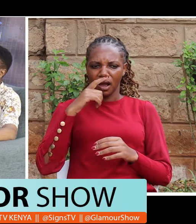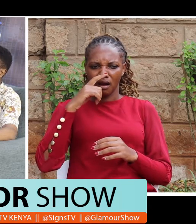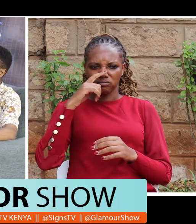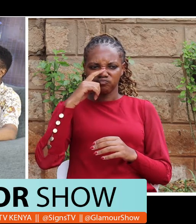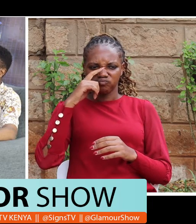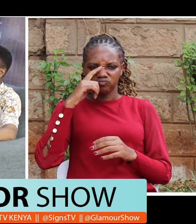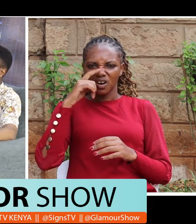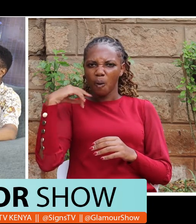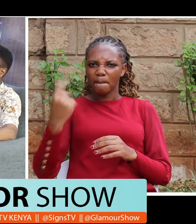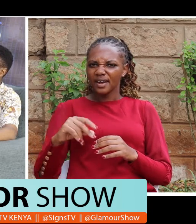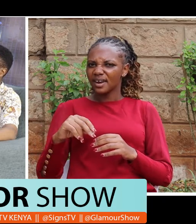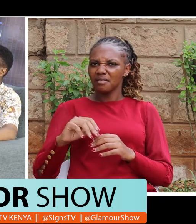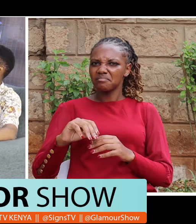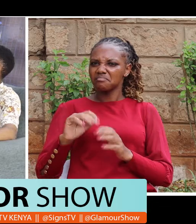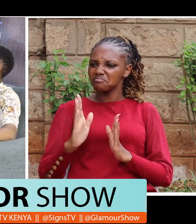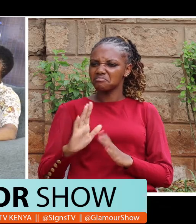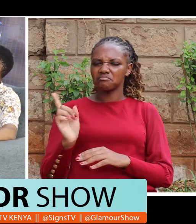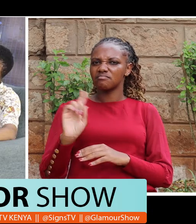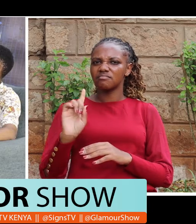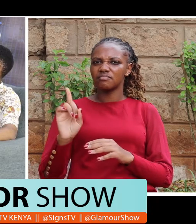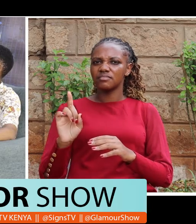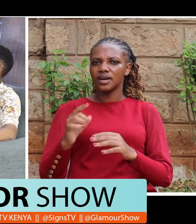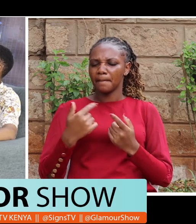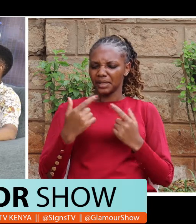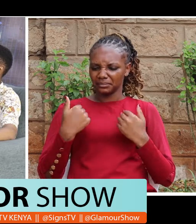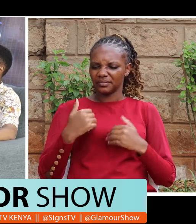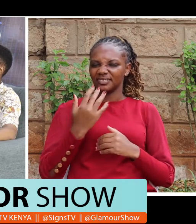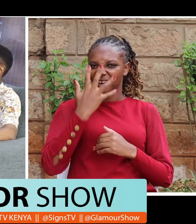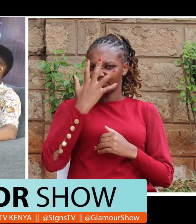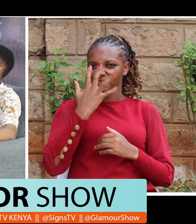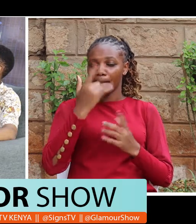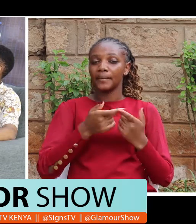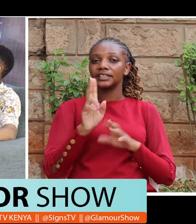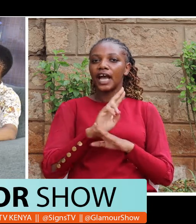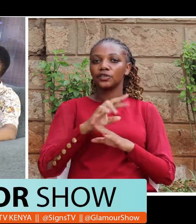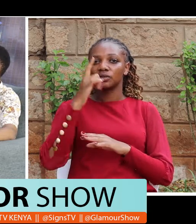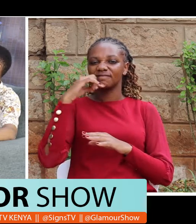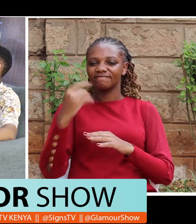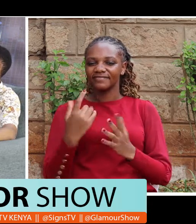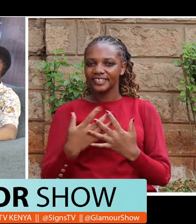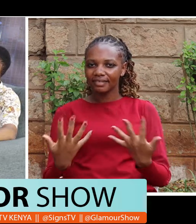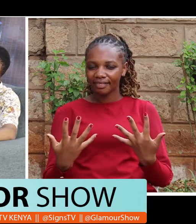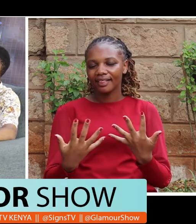I would say I'm a comedian as such, because in real life I'm a shy guy. I use comedy to express myself.